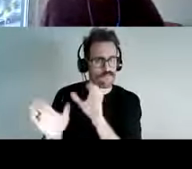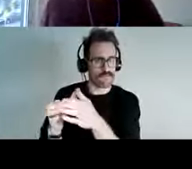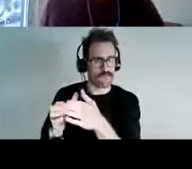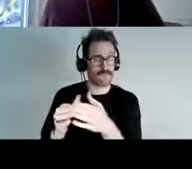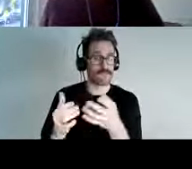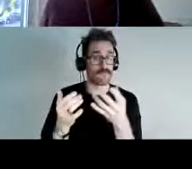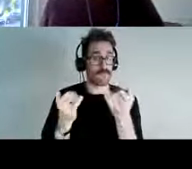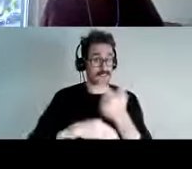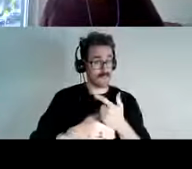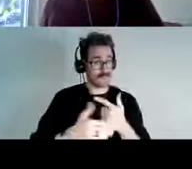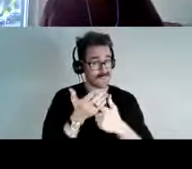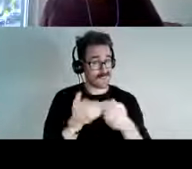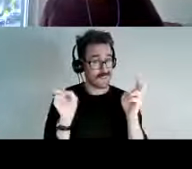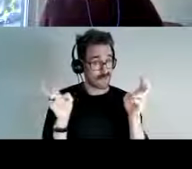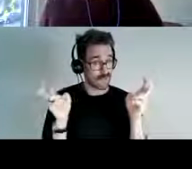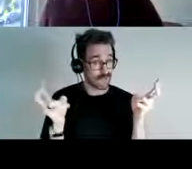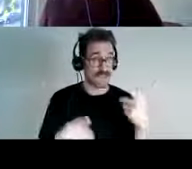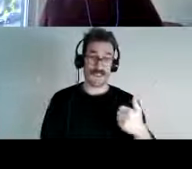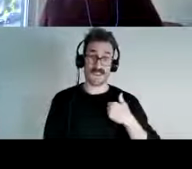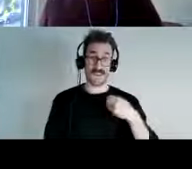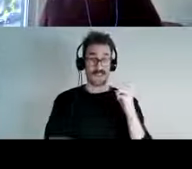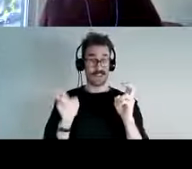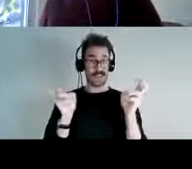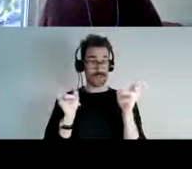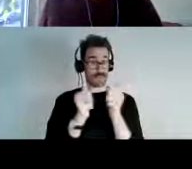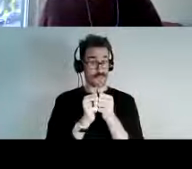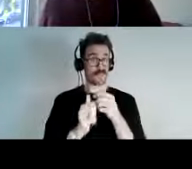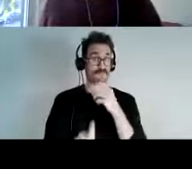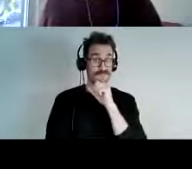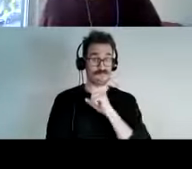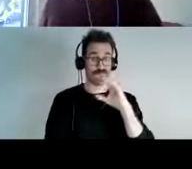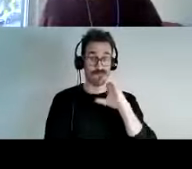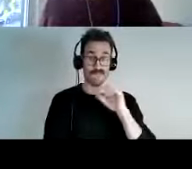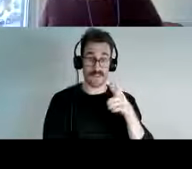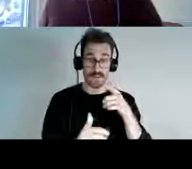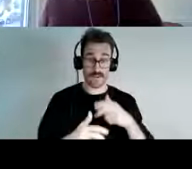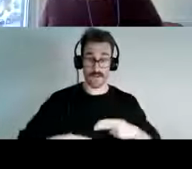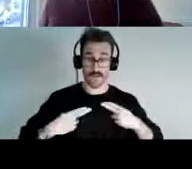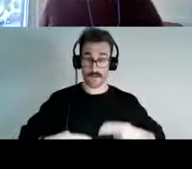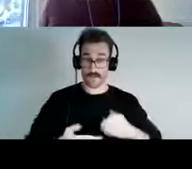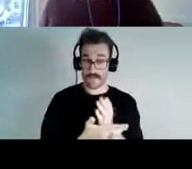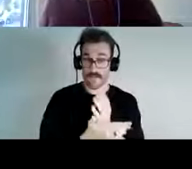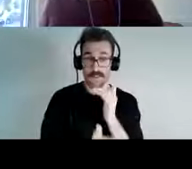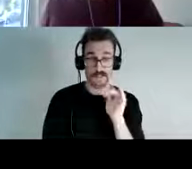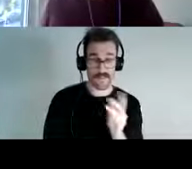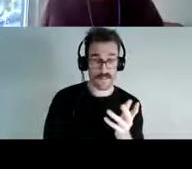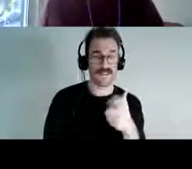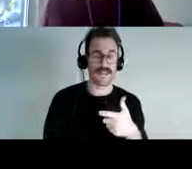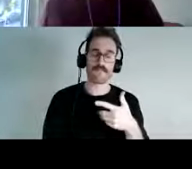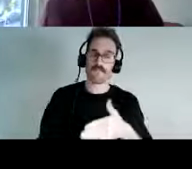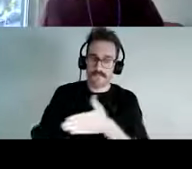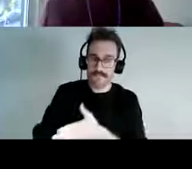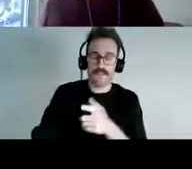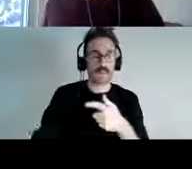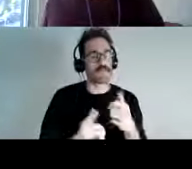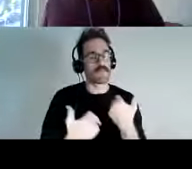Canadian issue around the human rights of older persons. And these issues, we need to work together to have a stronger voice. And